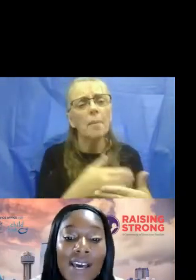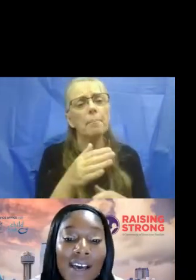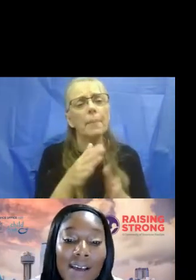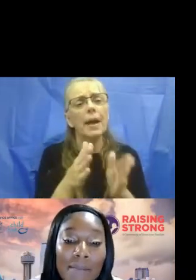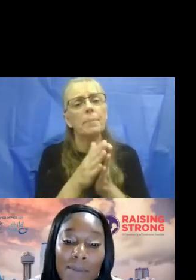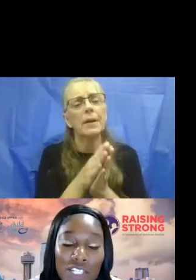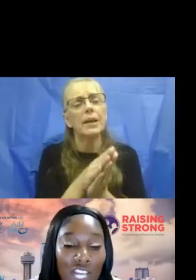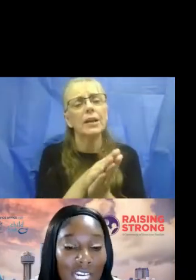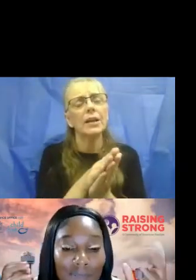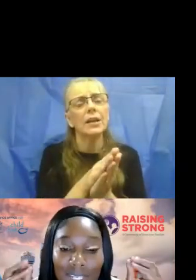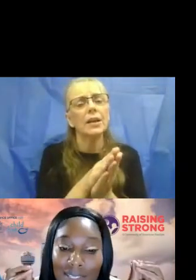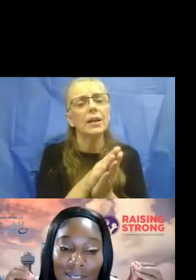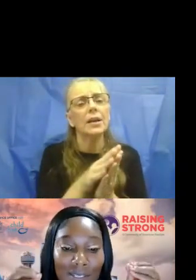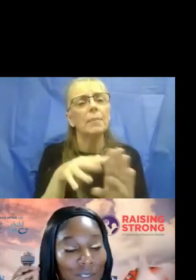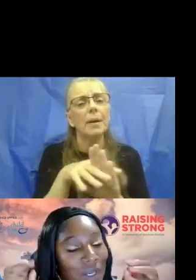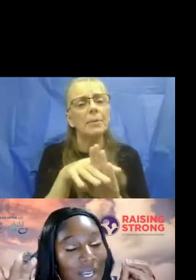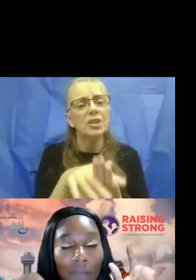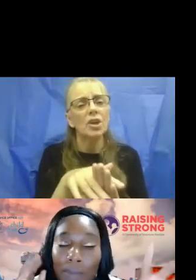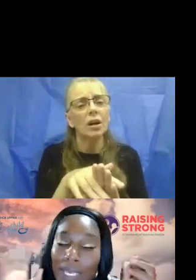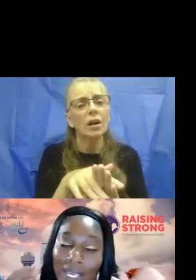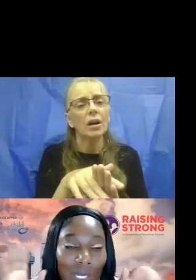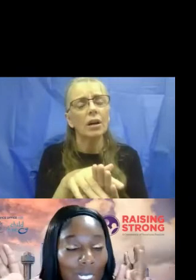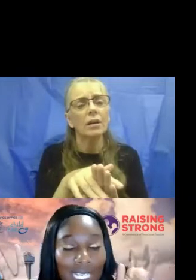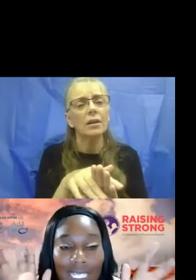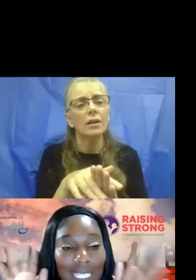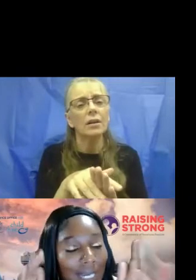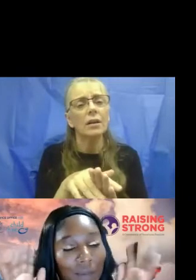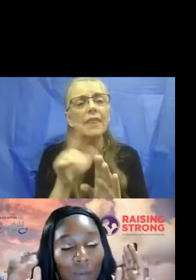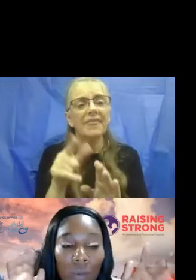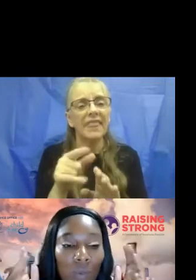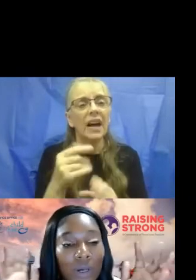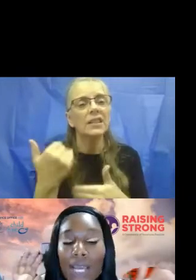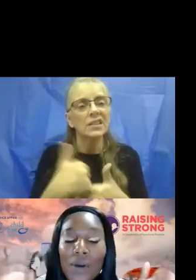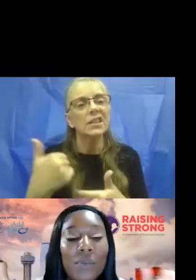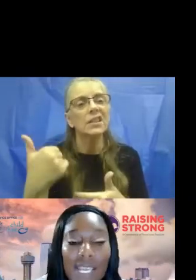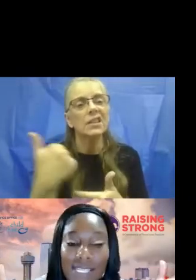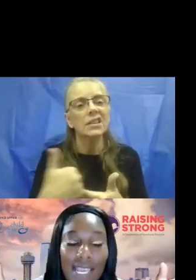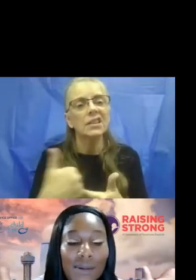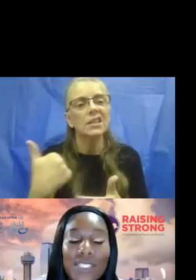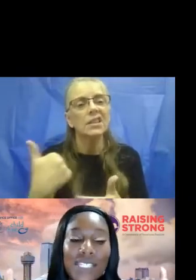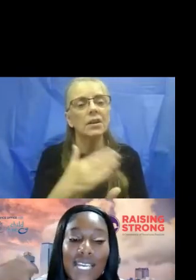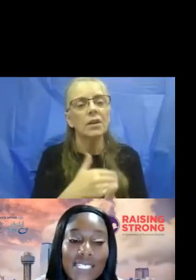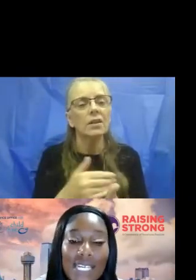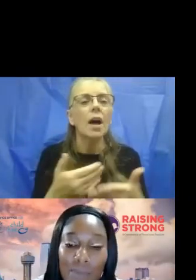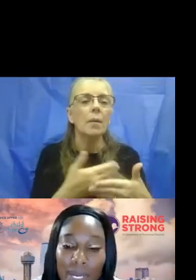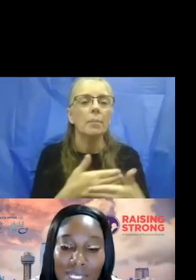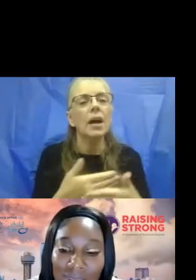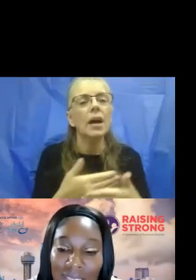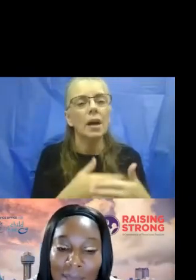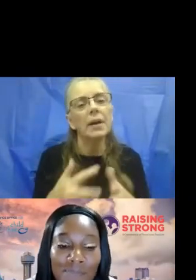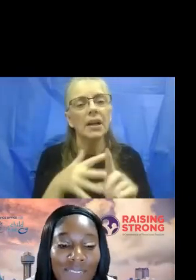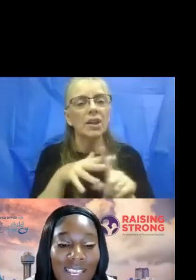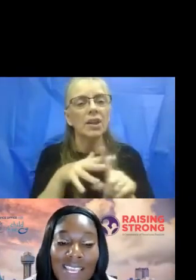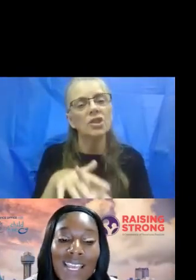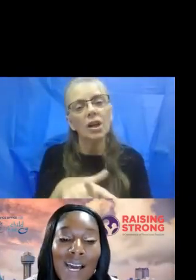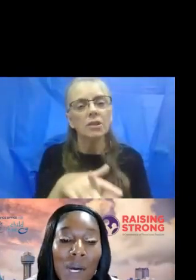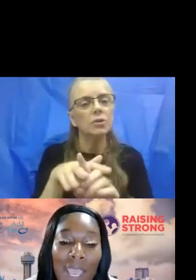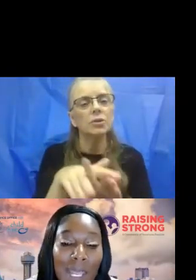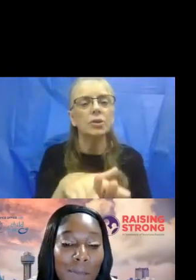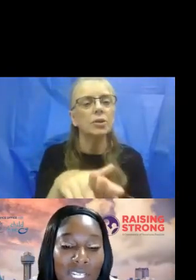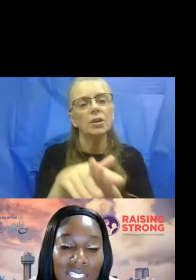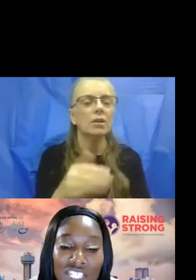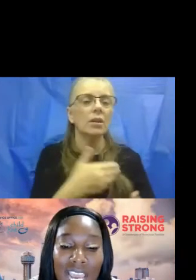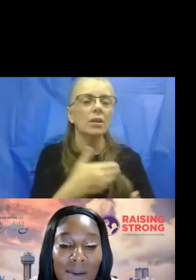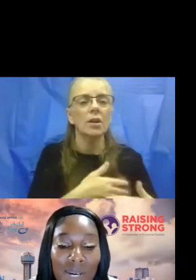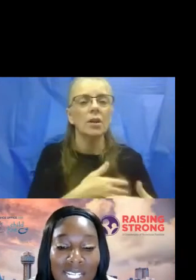right? Baby Shark is one of those, we be hearing it, like, well, like, who made that? Who did that to us parents, right? Y'all go